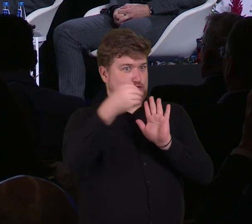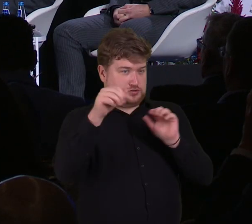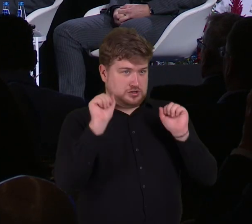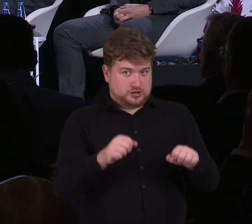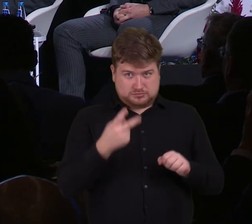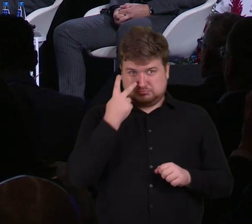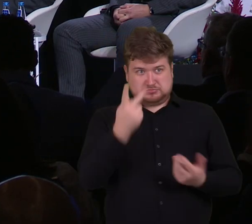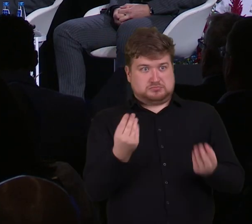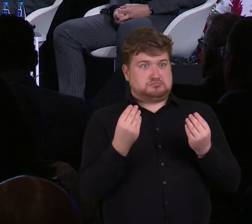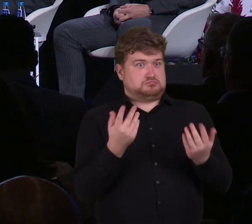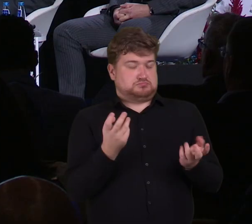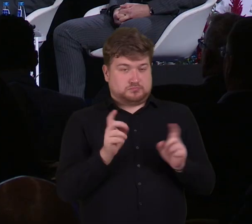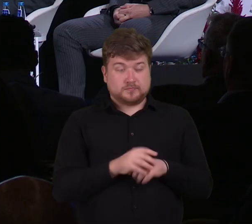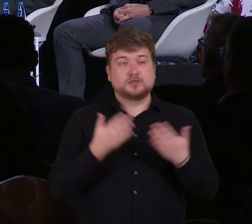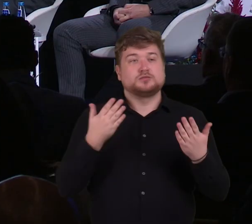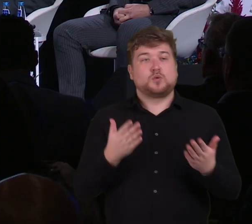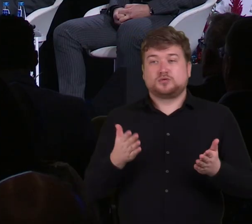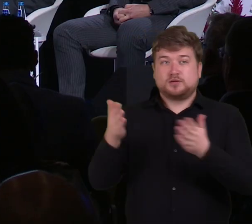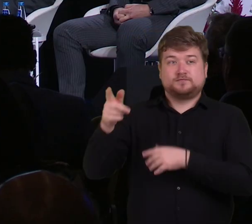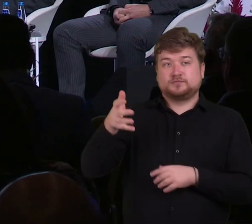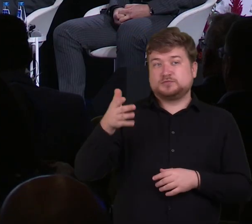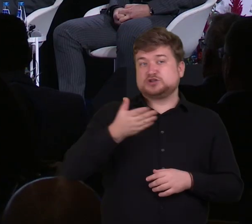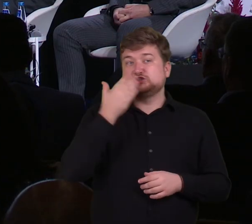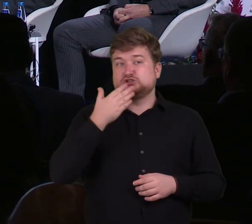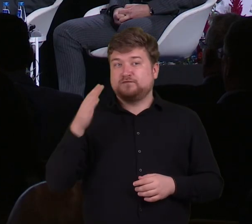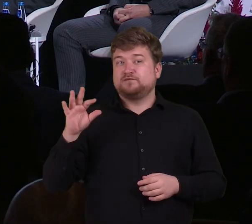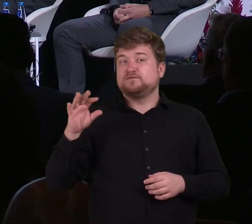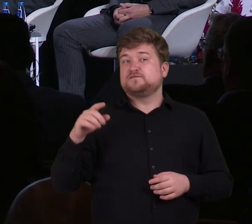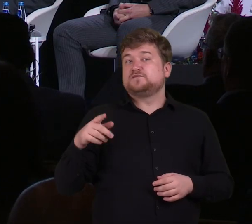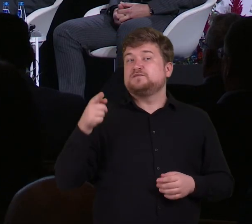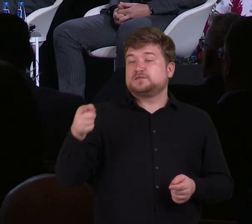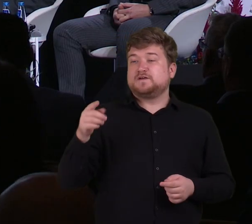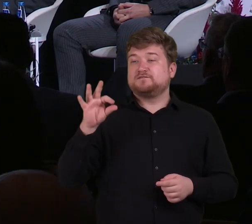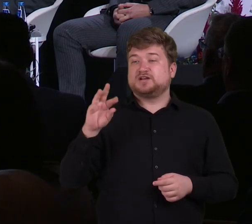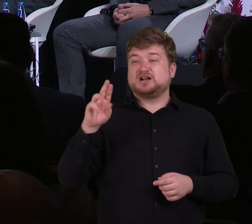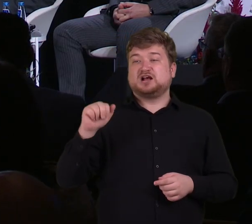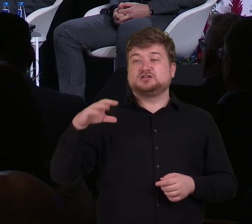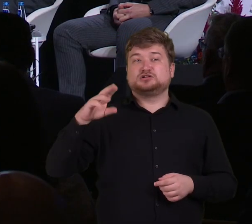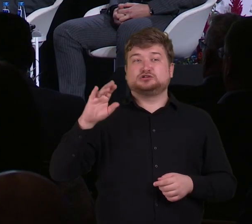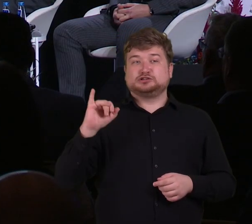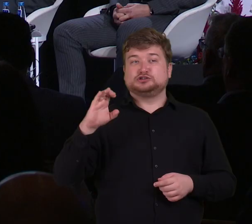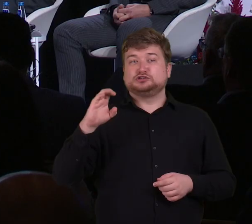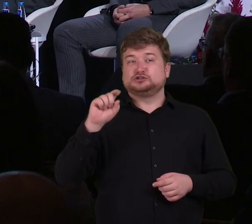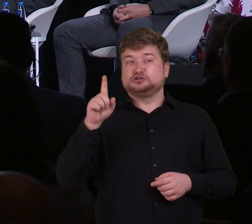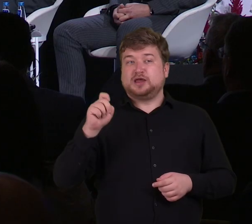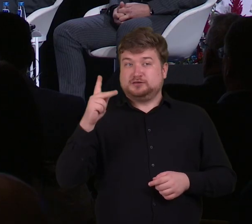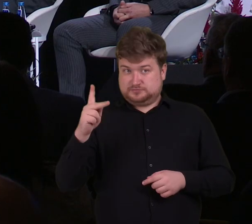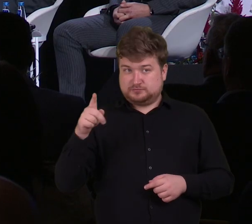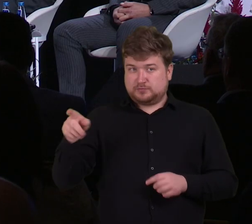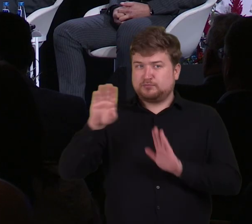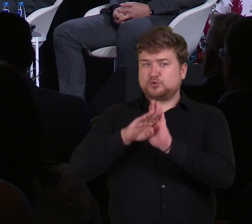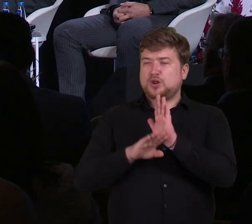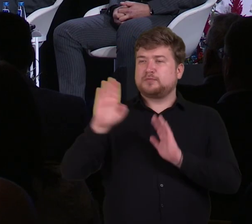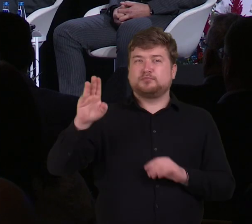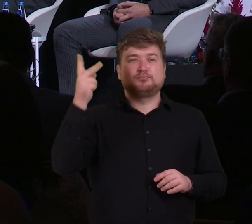František, you manage a very important program for Brno neighborhood areas, but it's almost